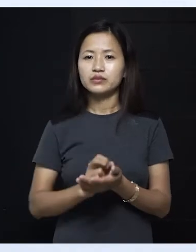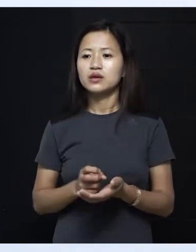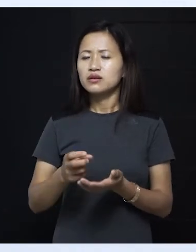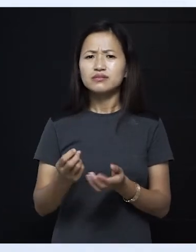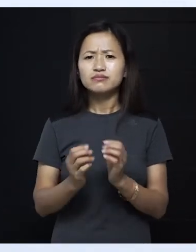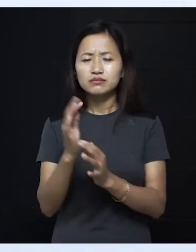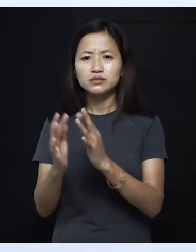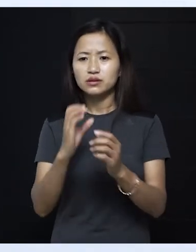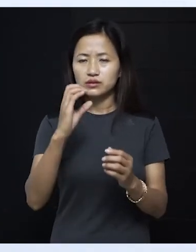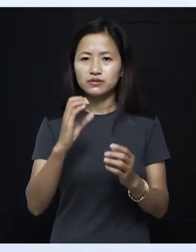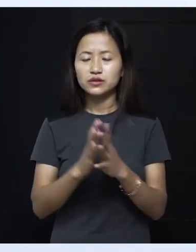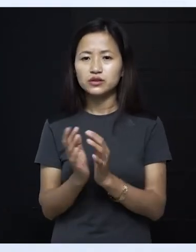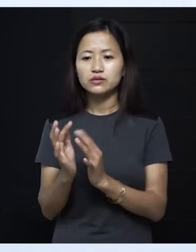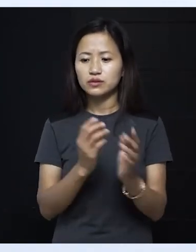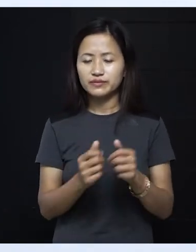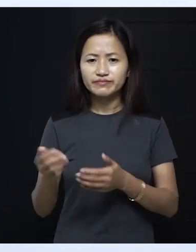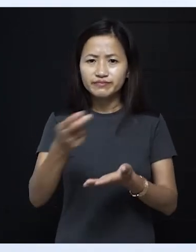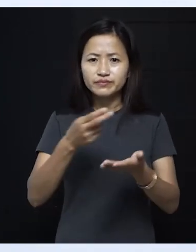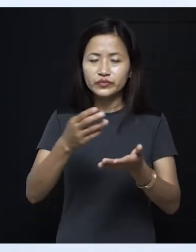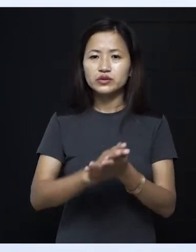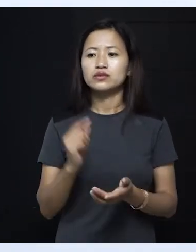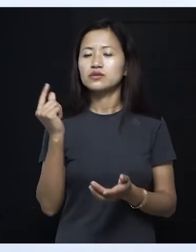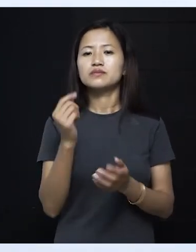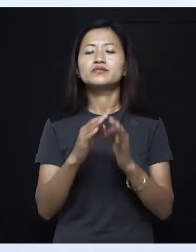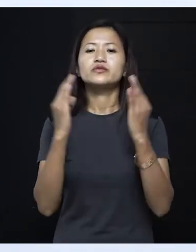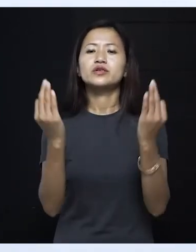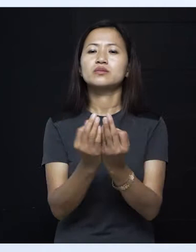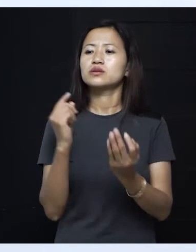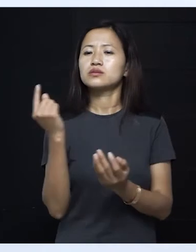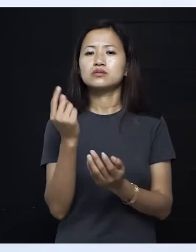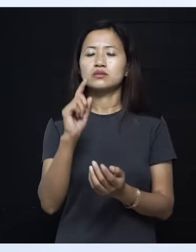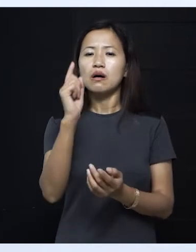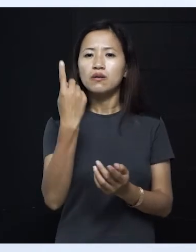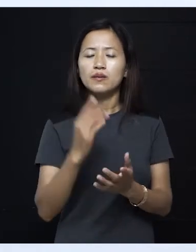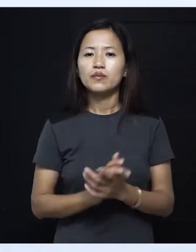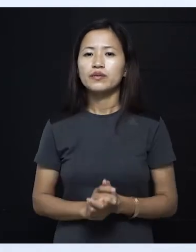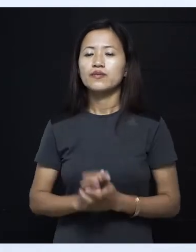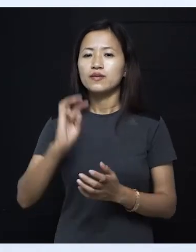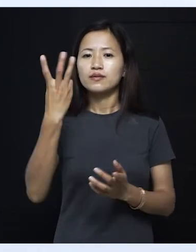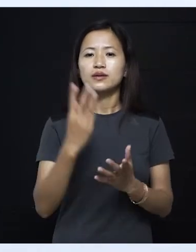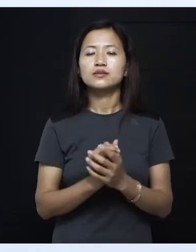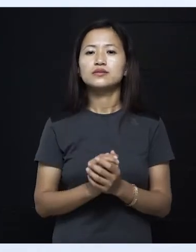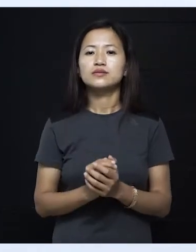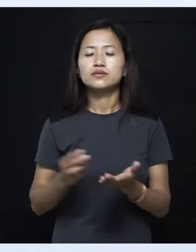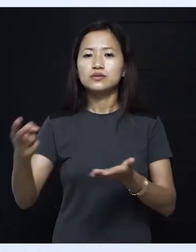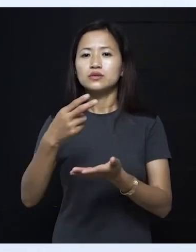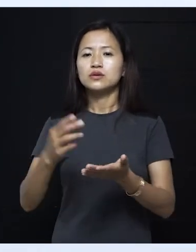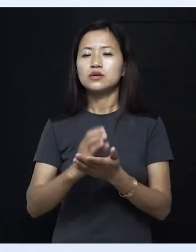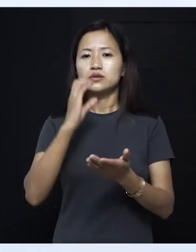for their family use, okay? So it is small. Then the third farming is, we call it as